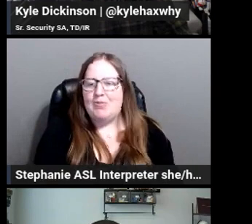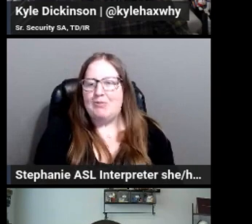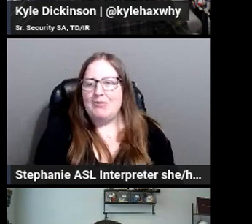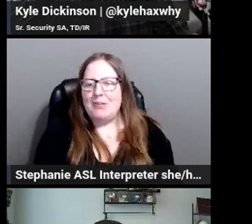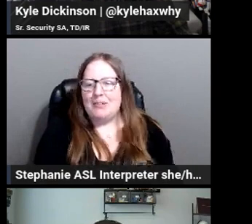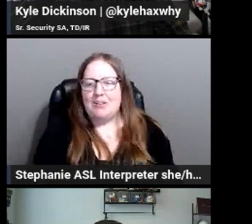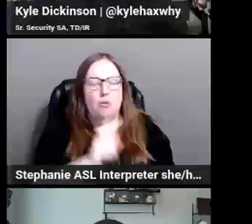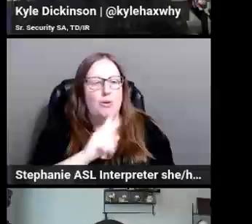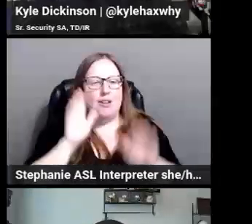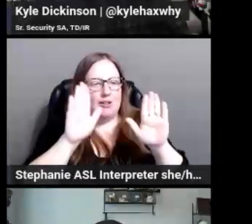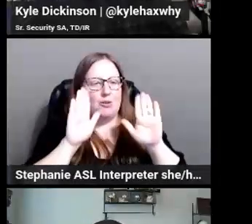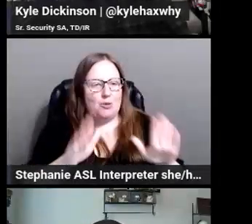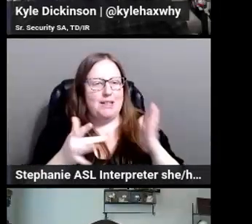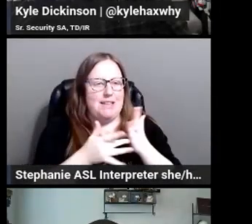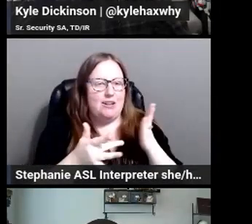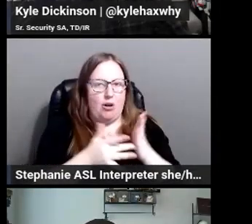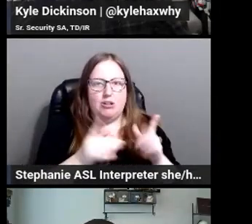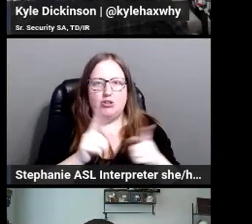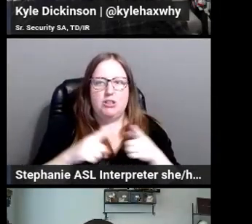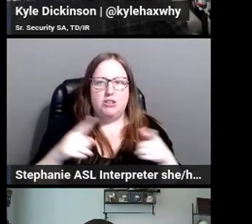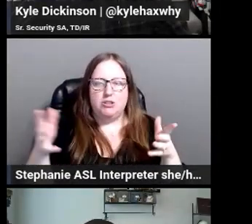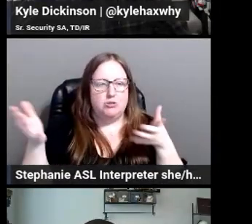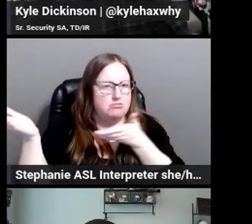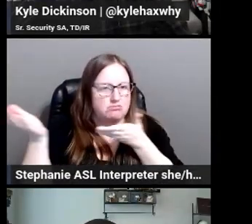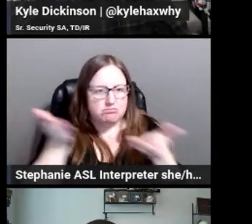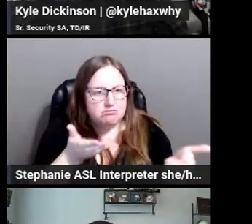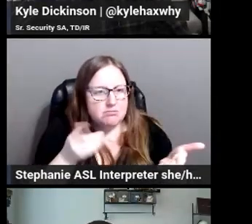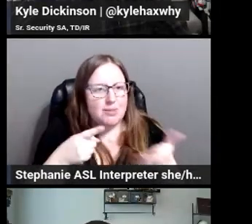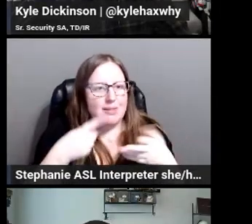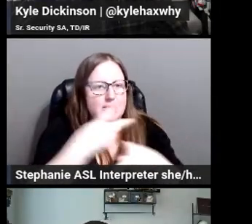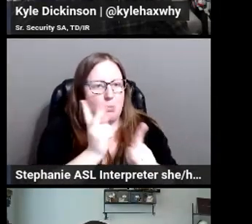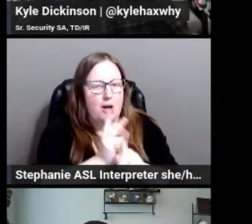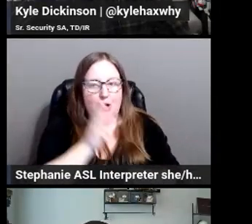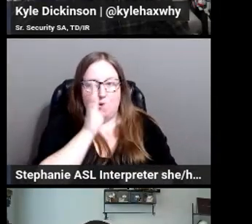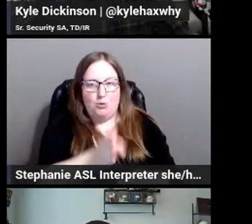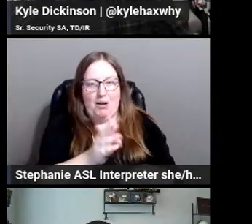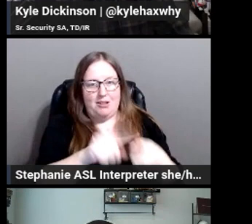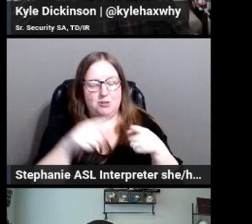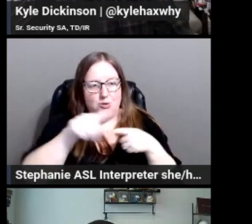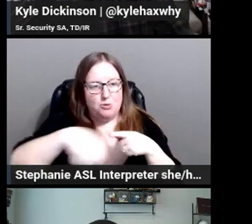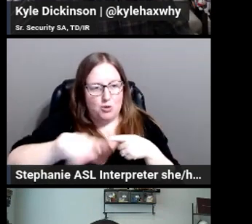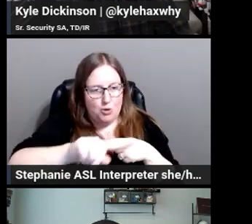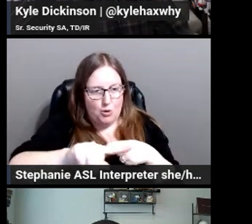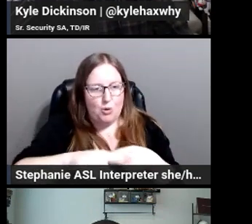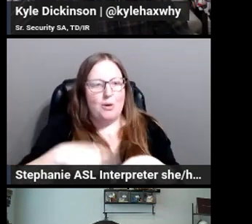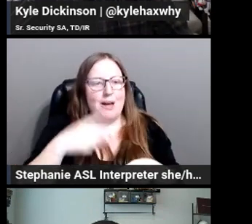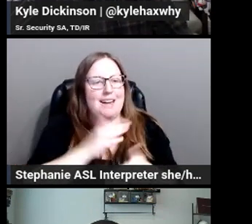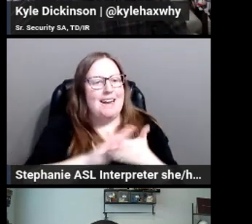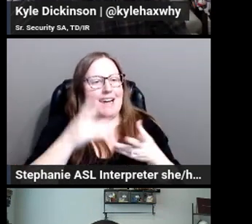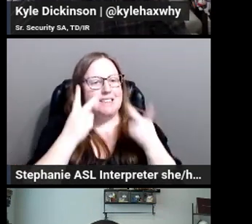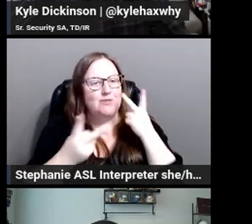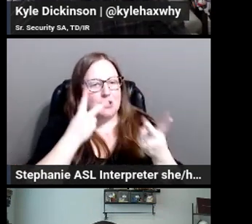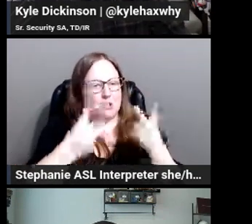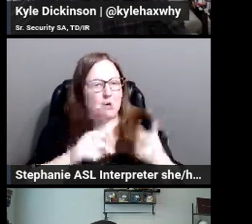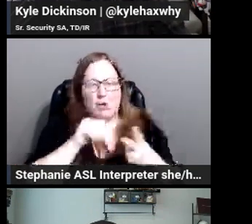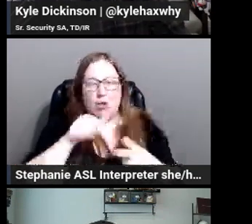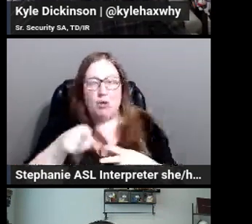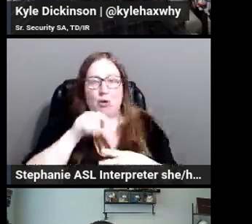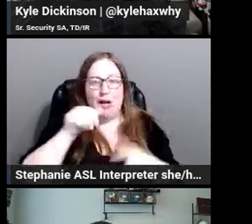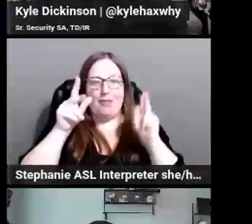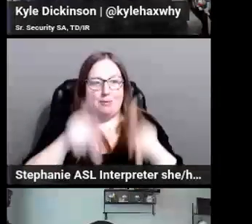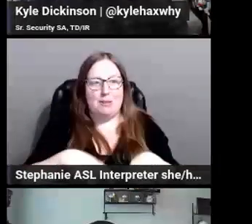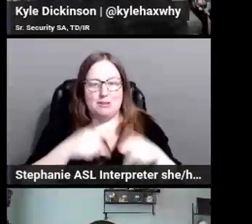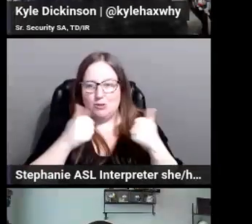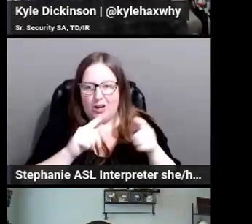great technology to bring this all, but bring this directly to you in a nice visual, so you're not the one doing that correlation, right?